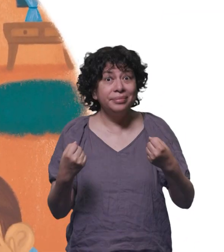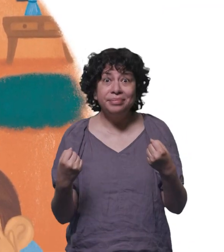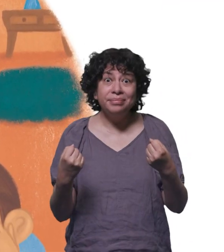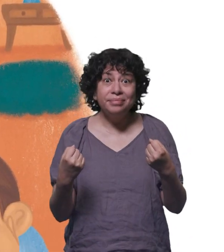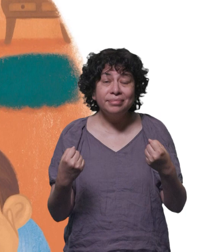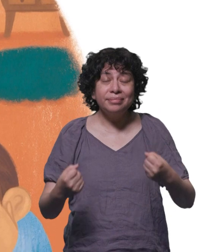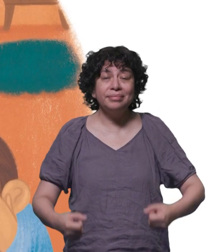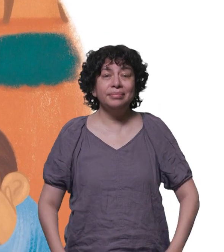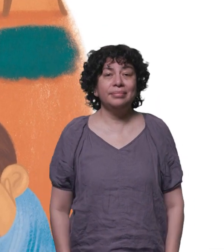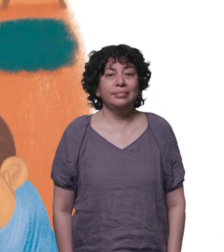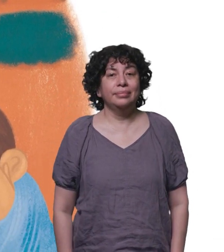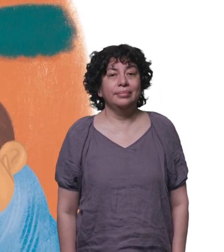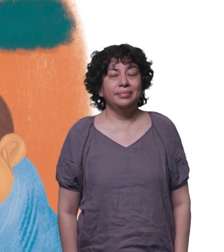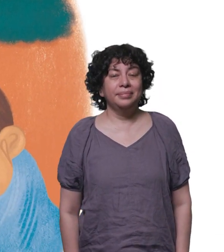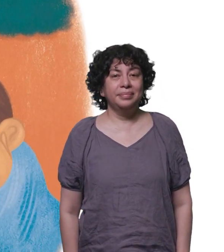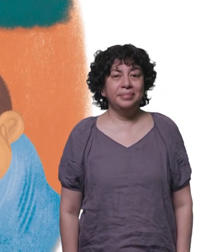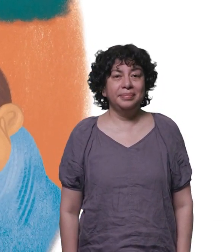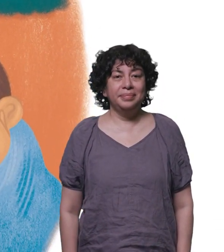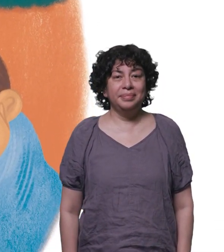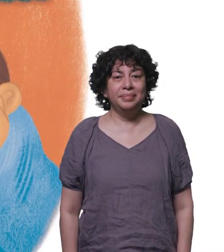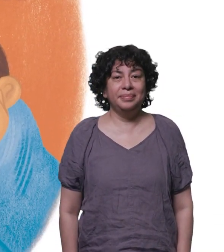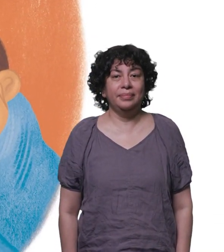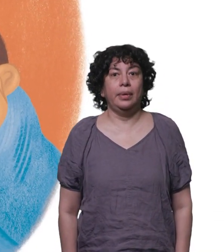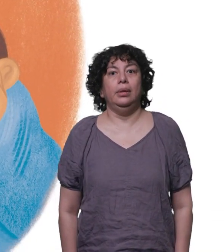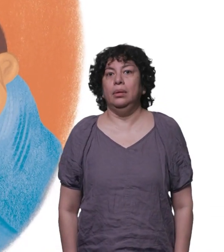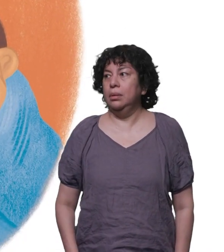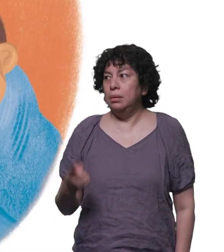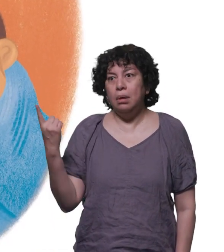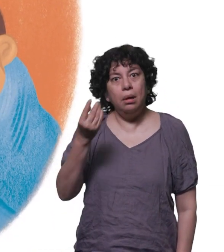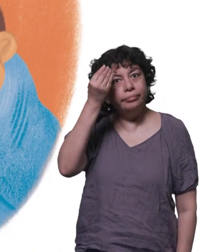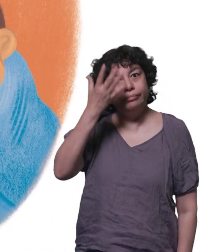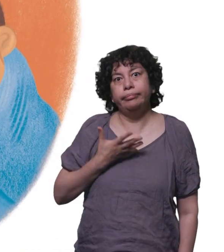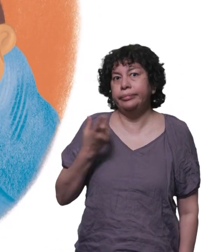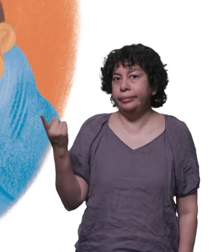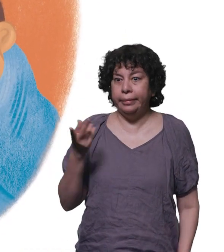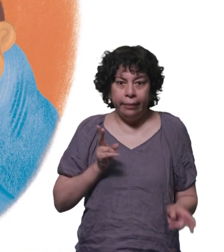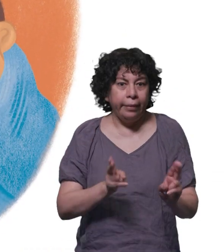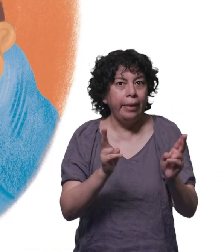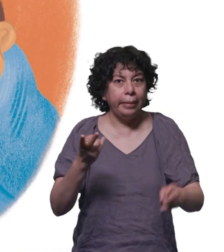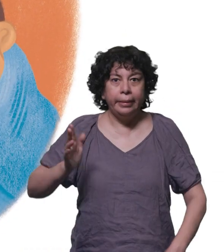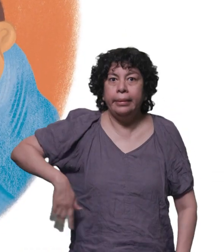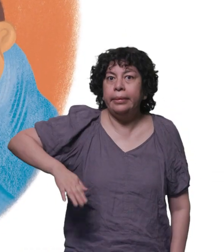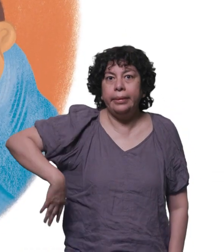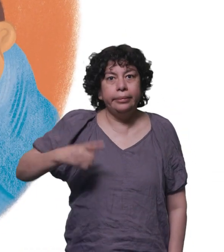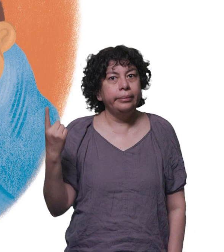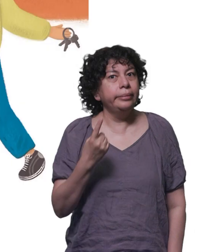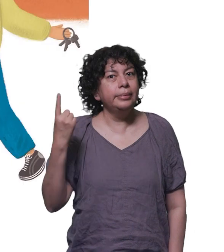from the car. She always says we're going to be late to hurry us up.